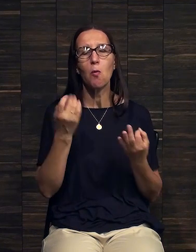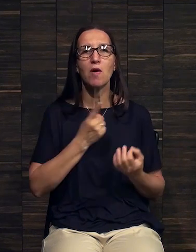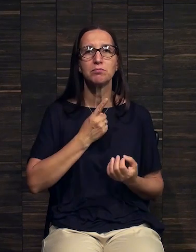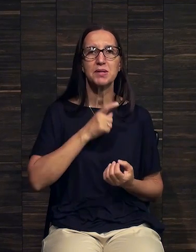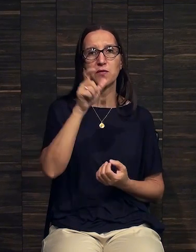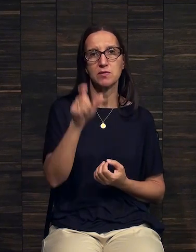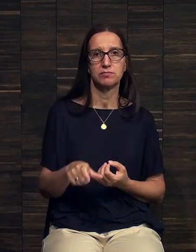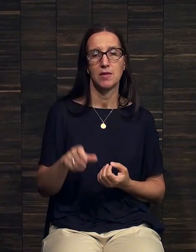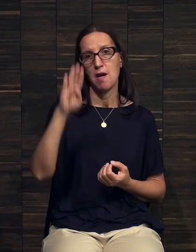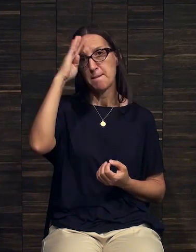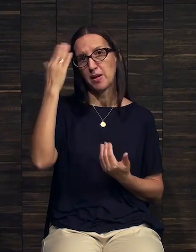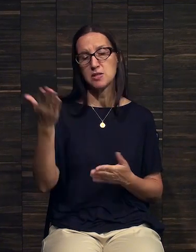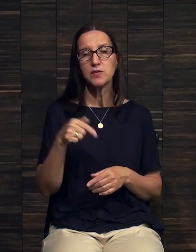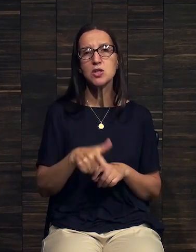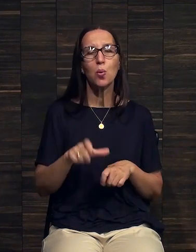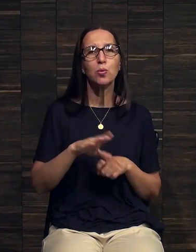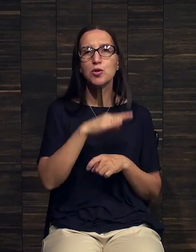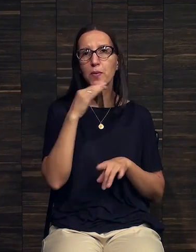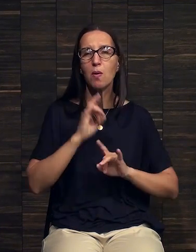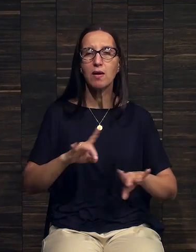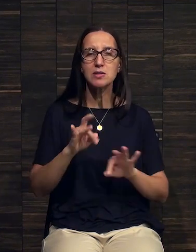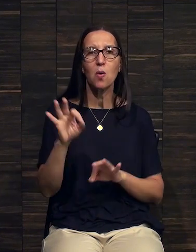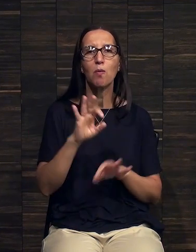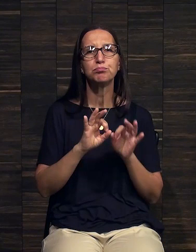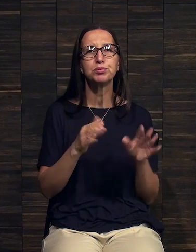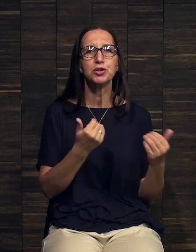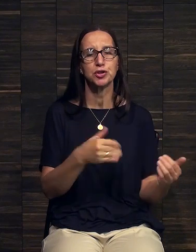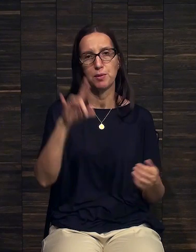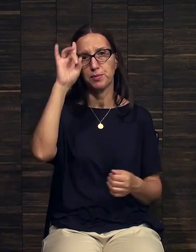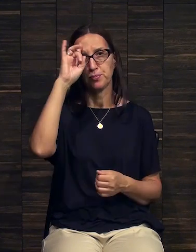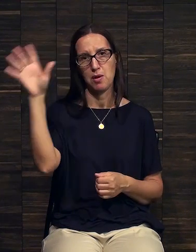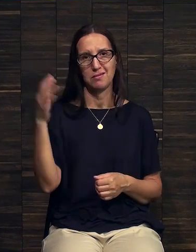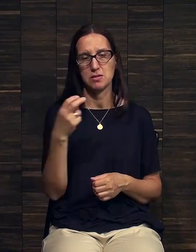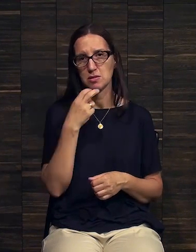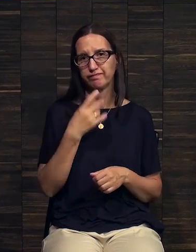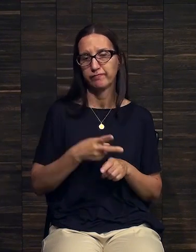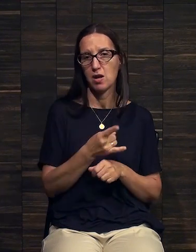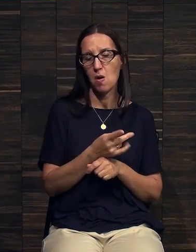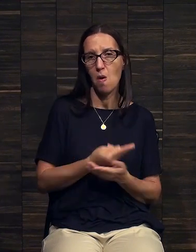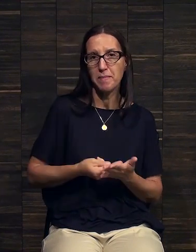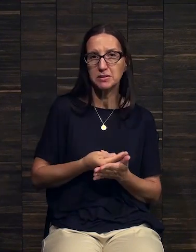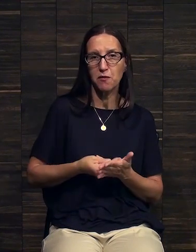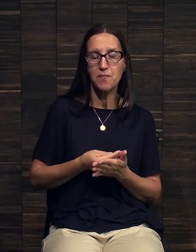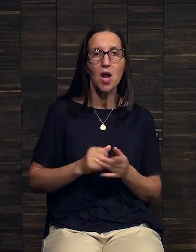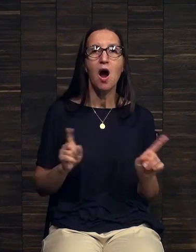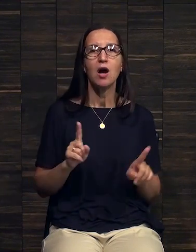there is no personification of the enemy, so, but it's self-explanatory.